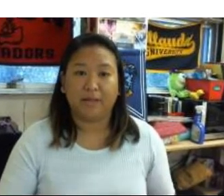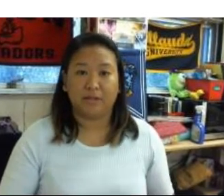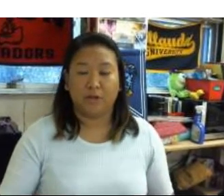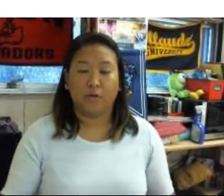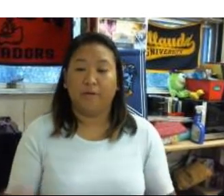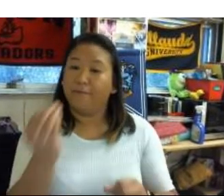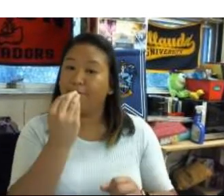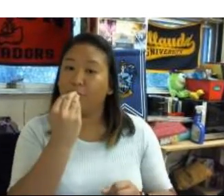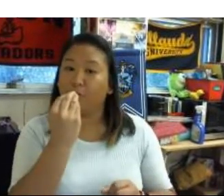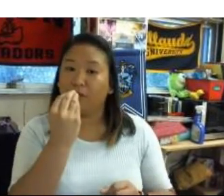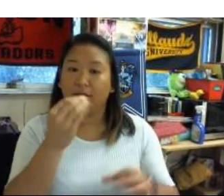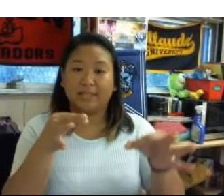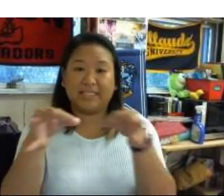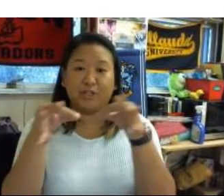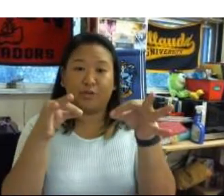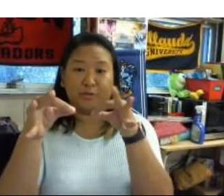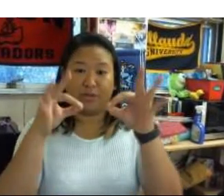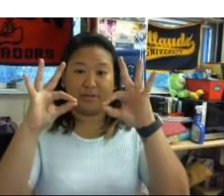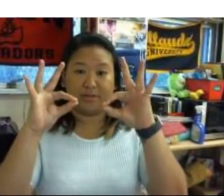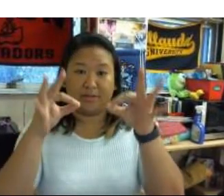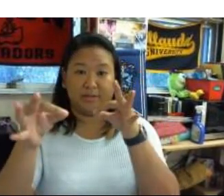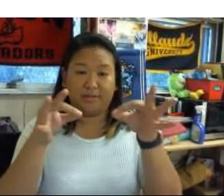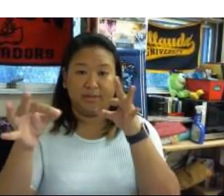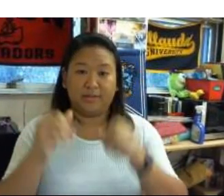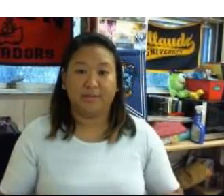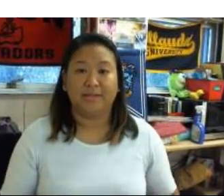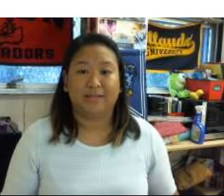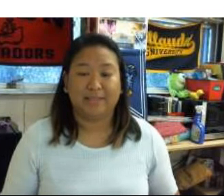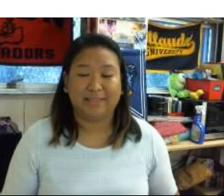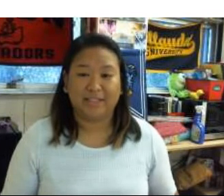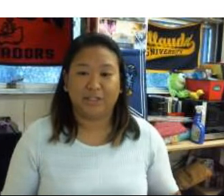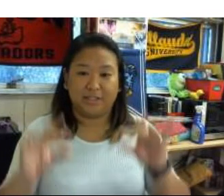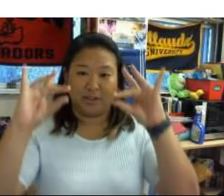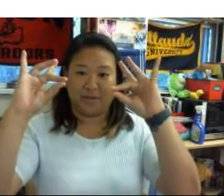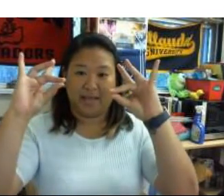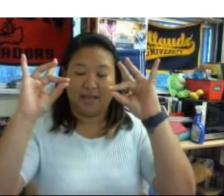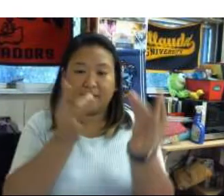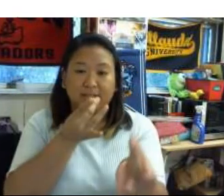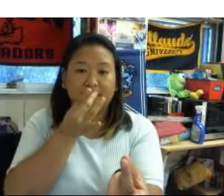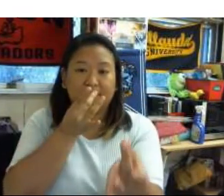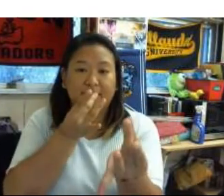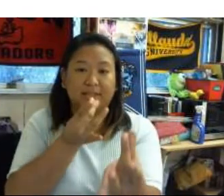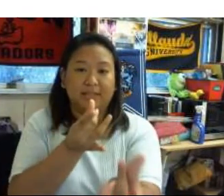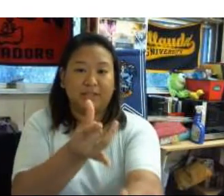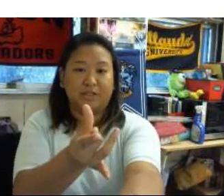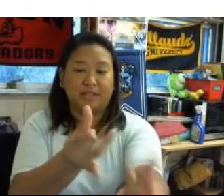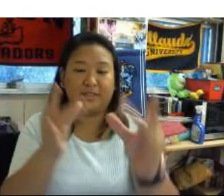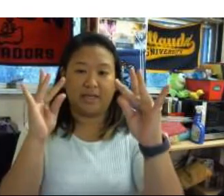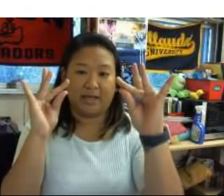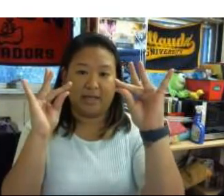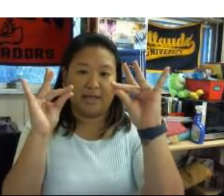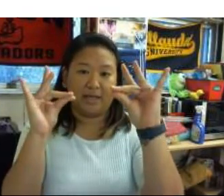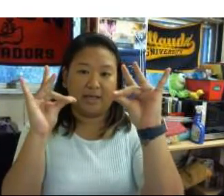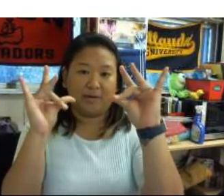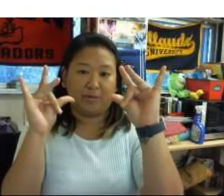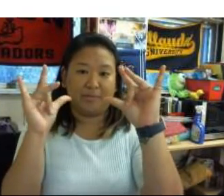Okay. So food descriptions. Delicious is with 8s. Delicious. And it